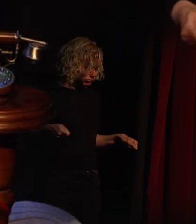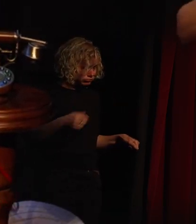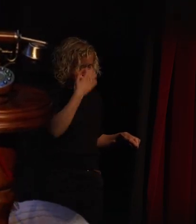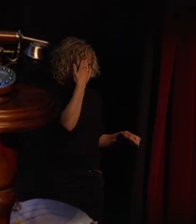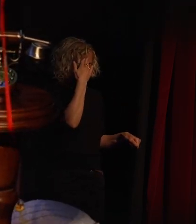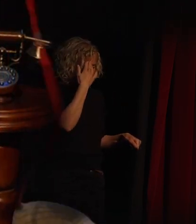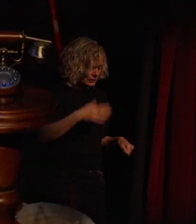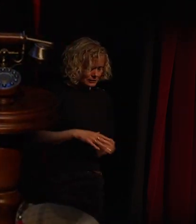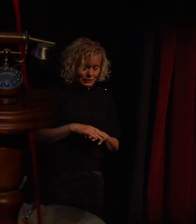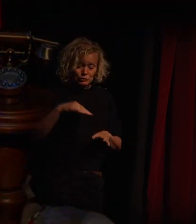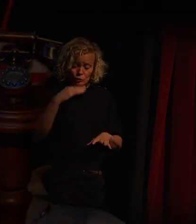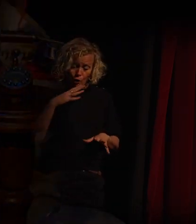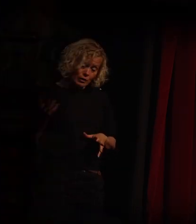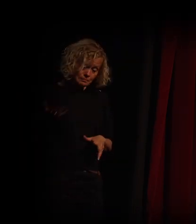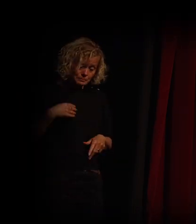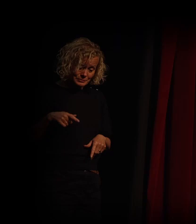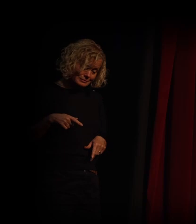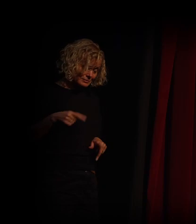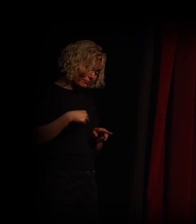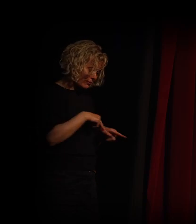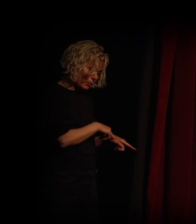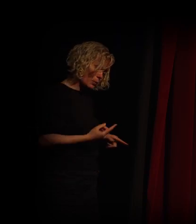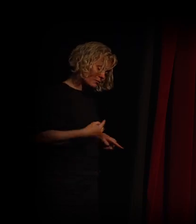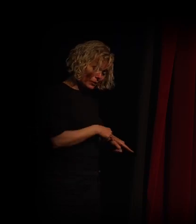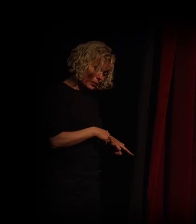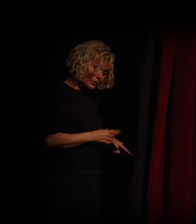Oh, dogs, dogs. This way, this way.